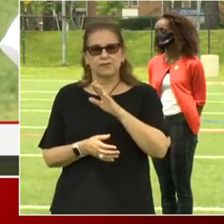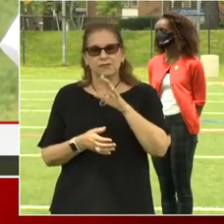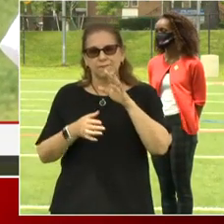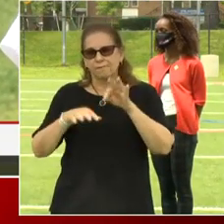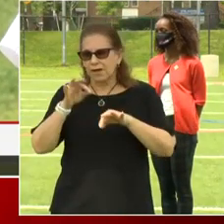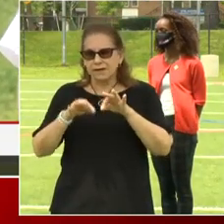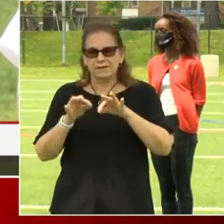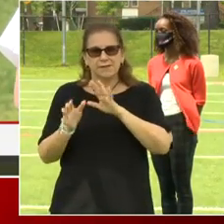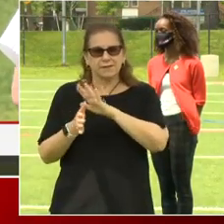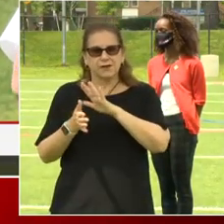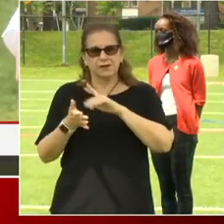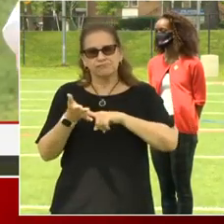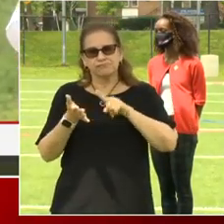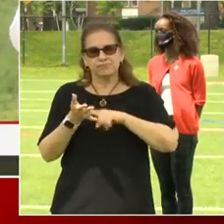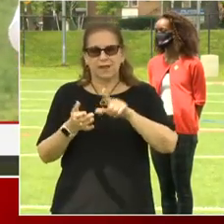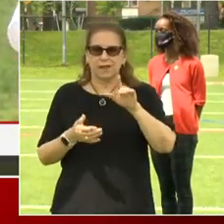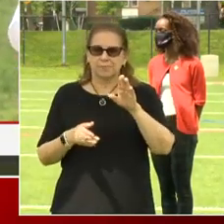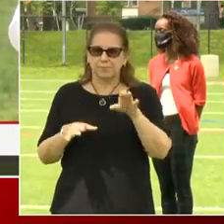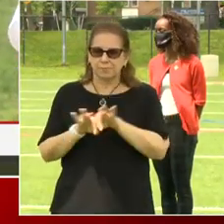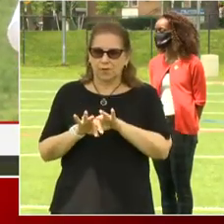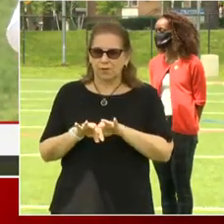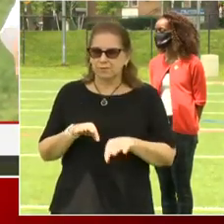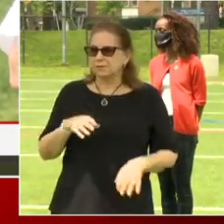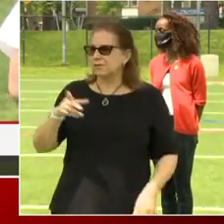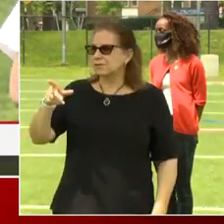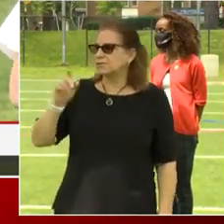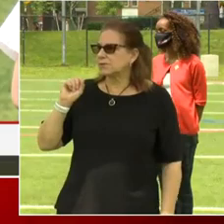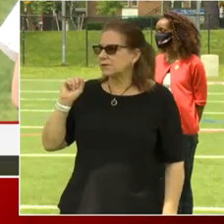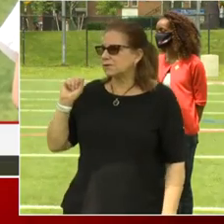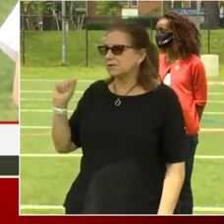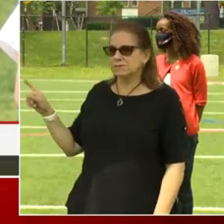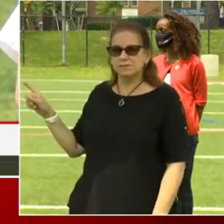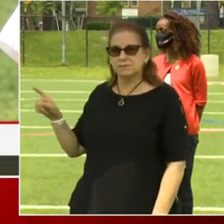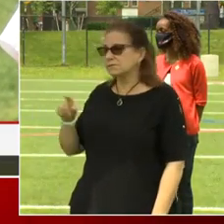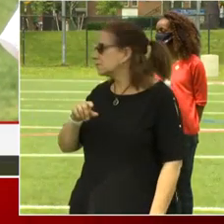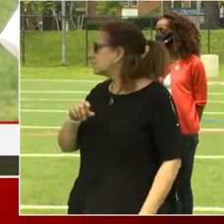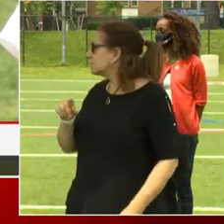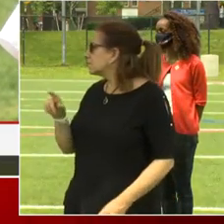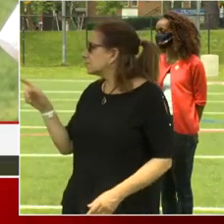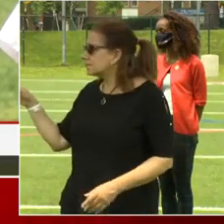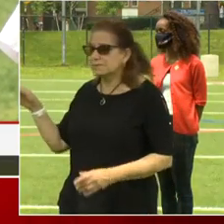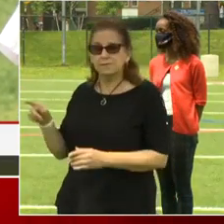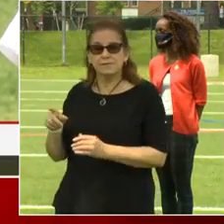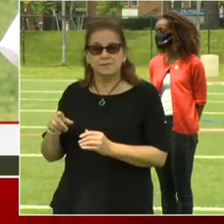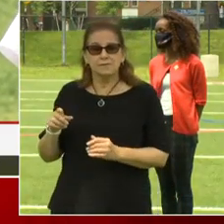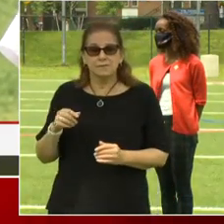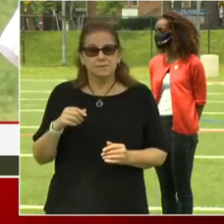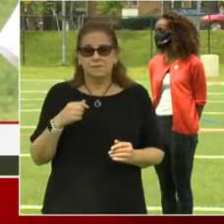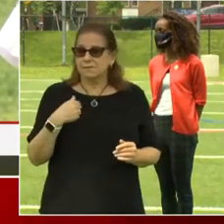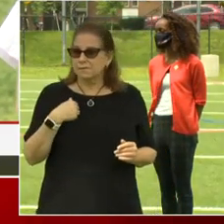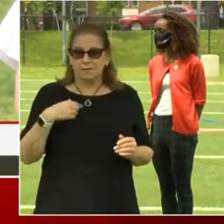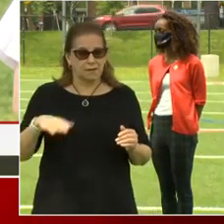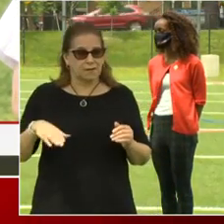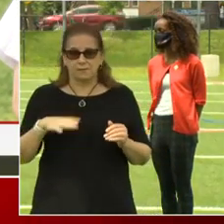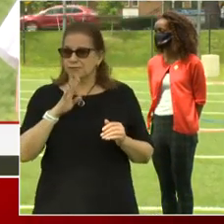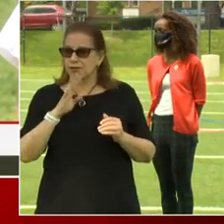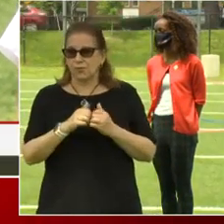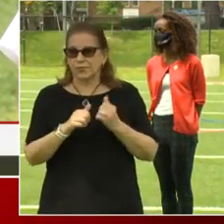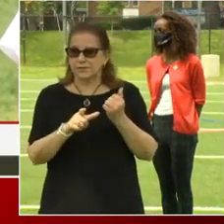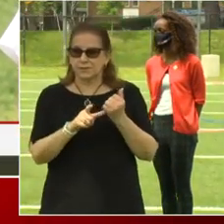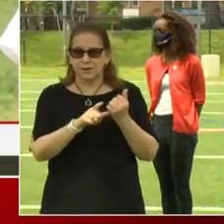Deputy Mayor Gebhardt been informed of the status of the accreditation? I've not talked to the Deputy Mayor. I've not talked to the Mayor about